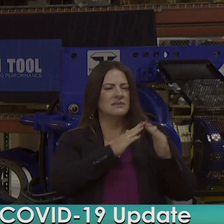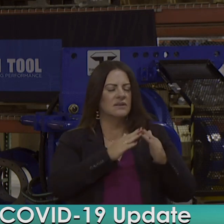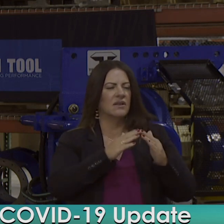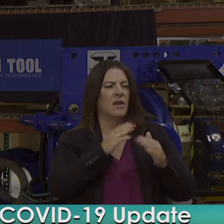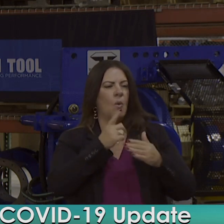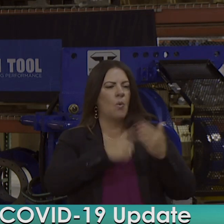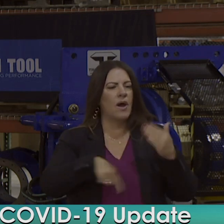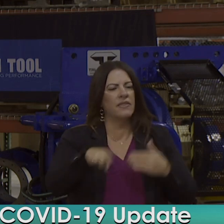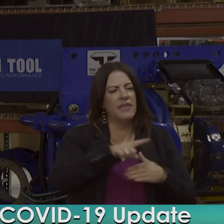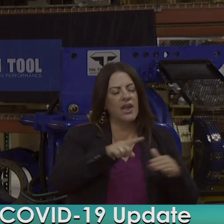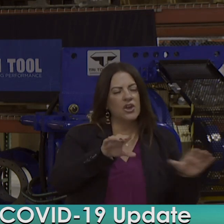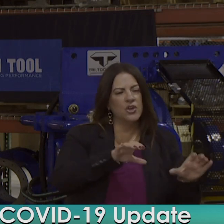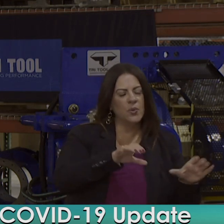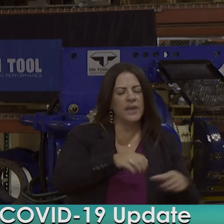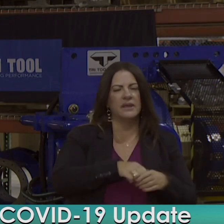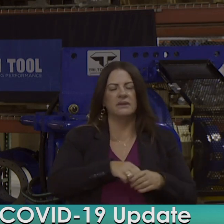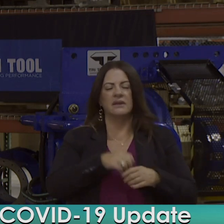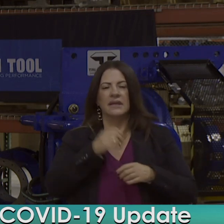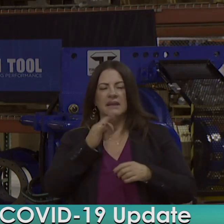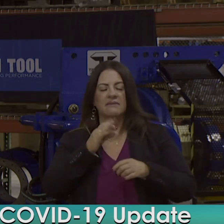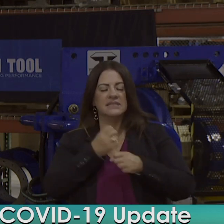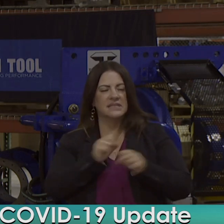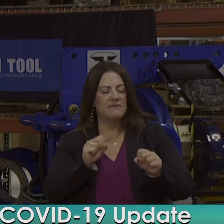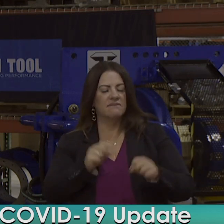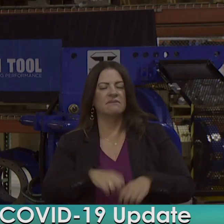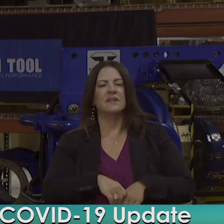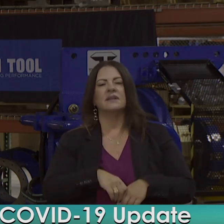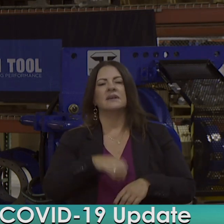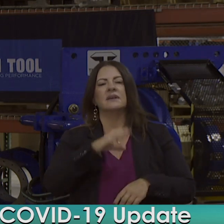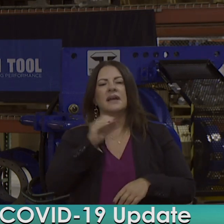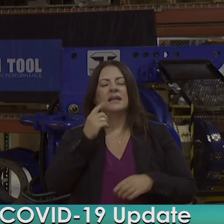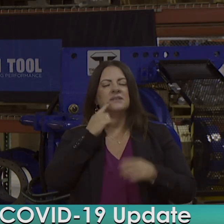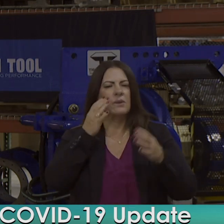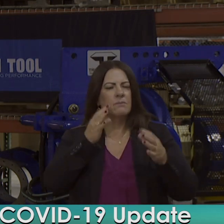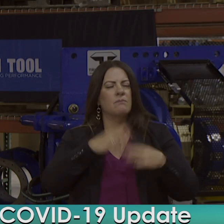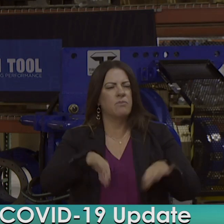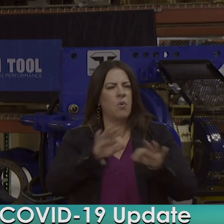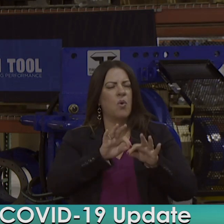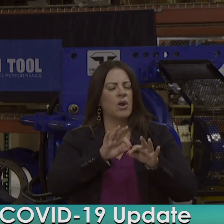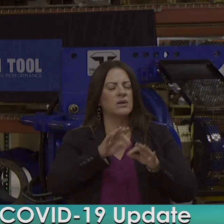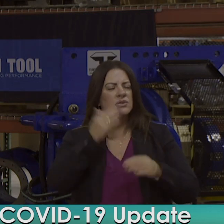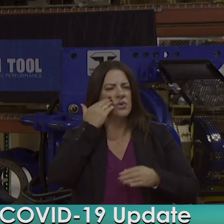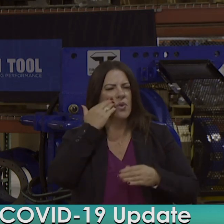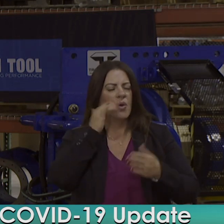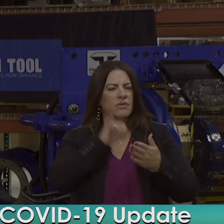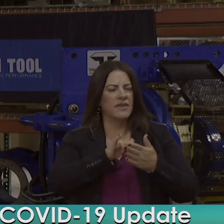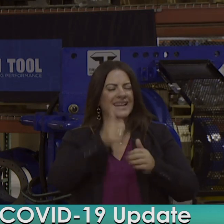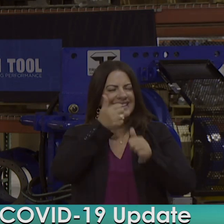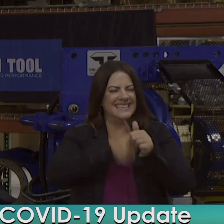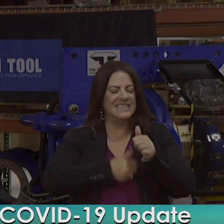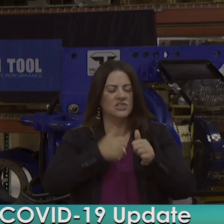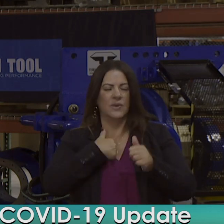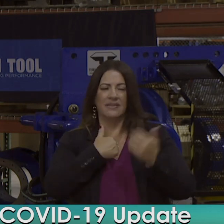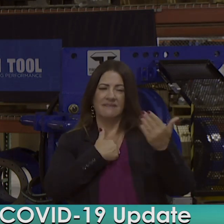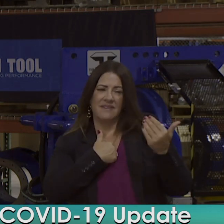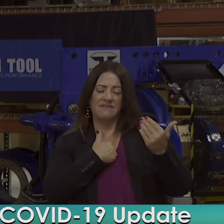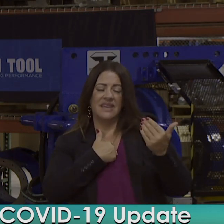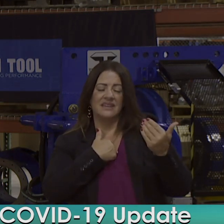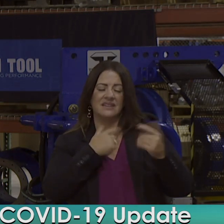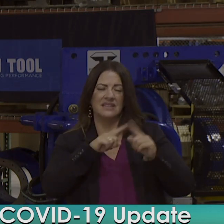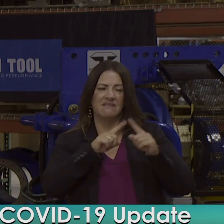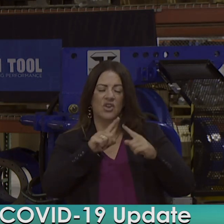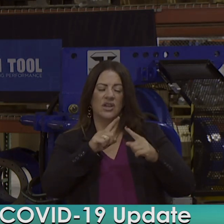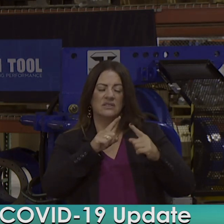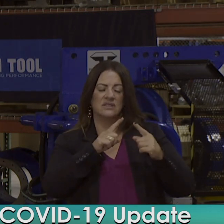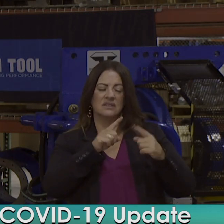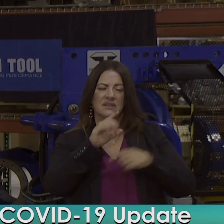monitoring of these 15 counties, reserve the right to consider the specifics of the question as it relates to specific sectors within